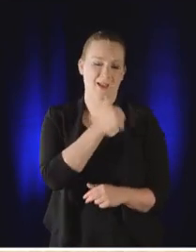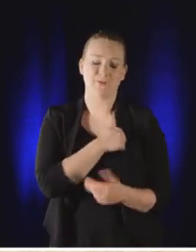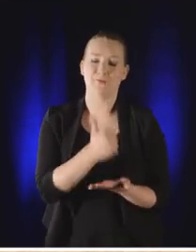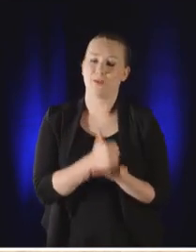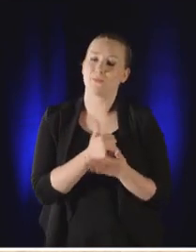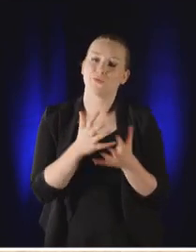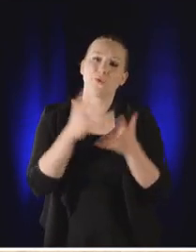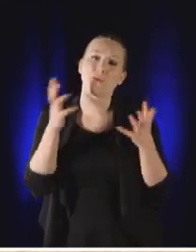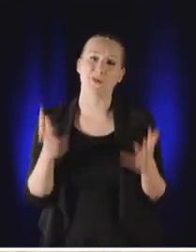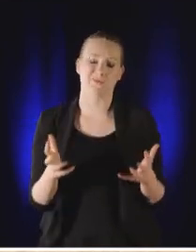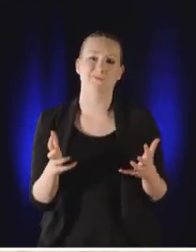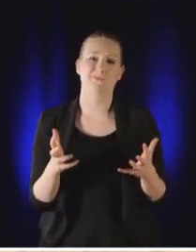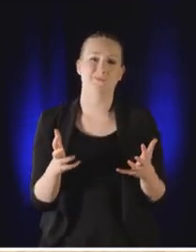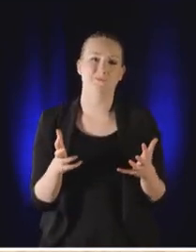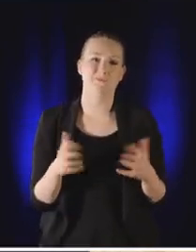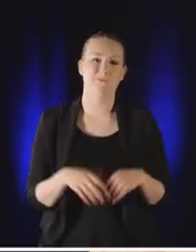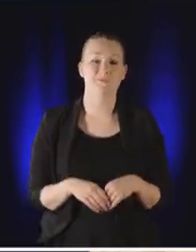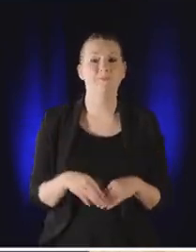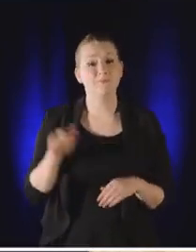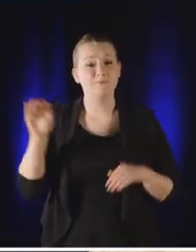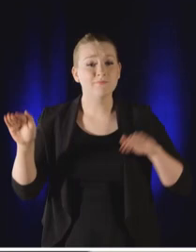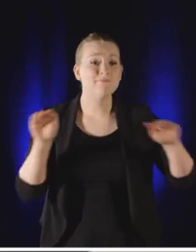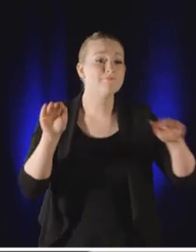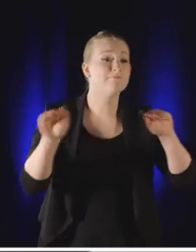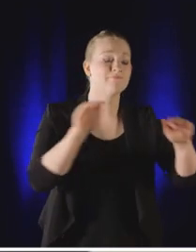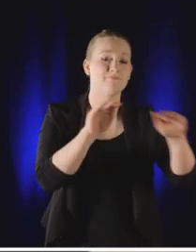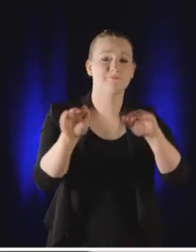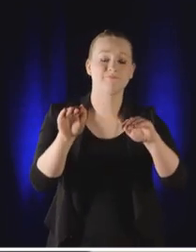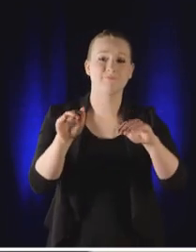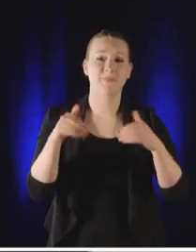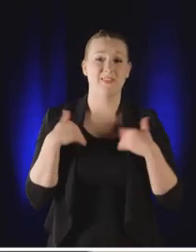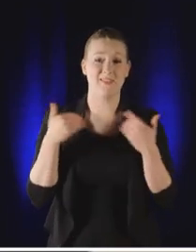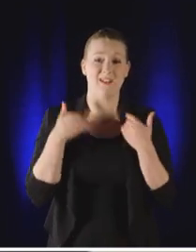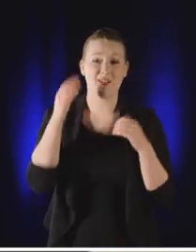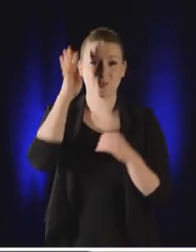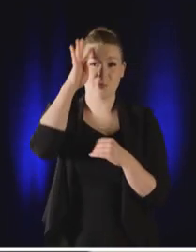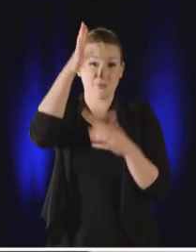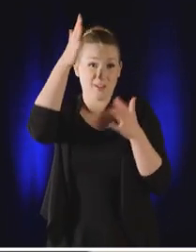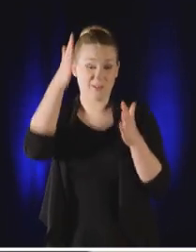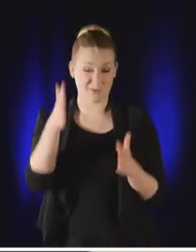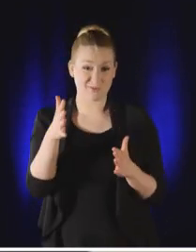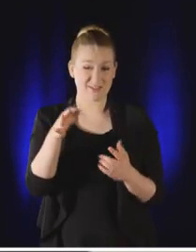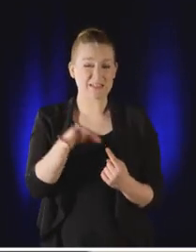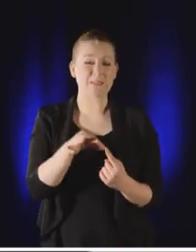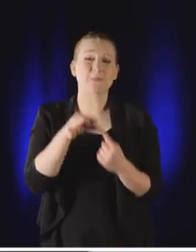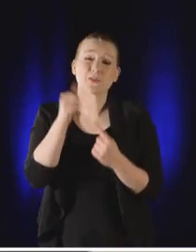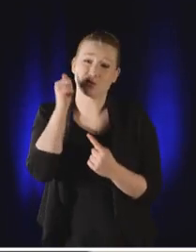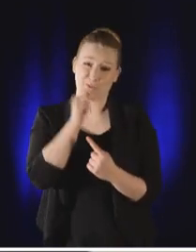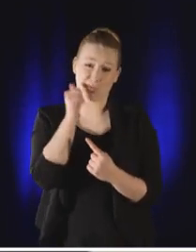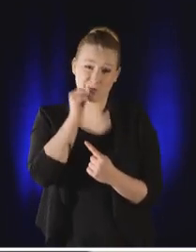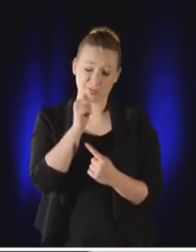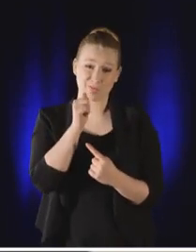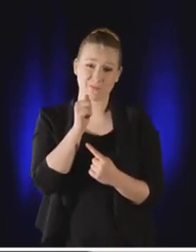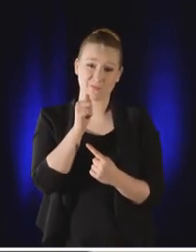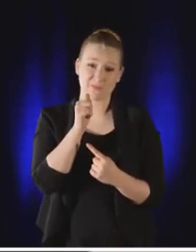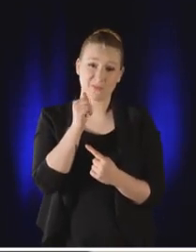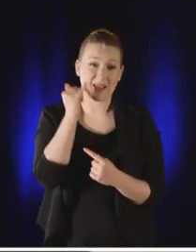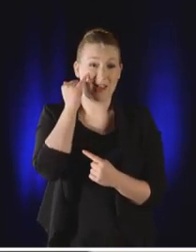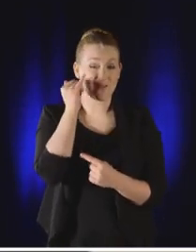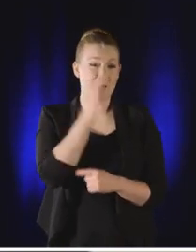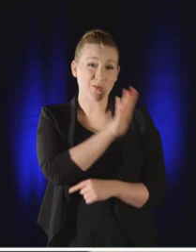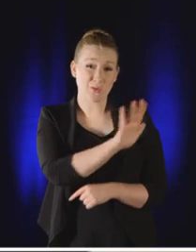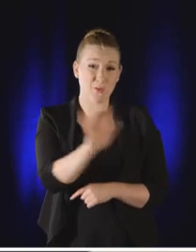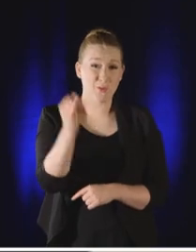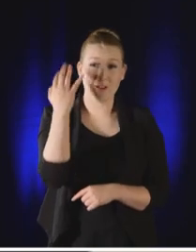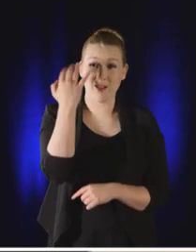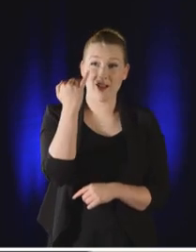I do even more. I'd like to say to all of the young innovators, especially the girls, it doesn't matter how